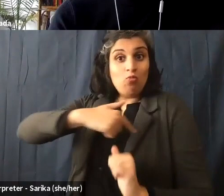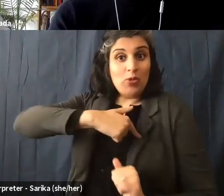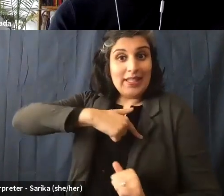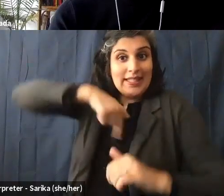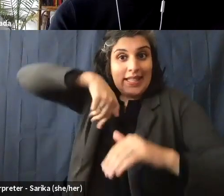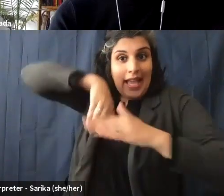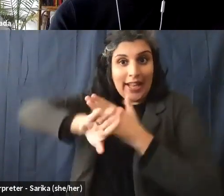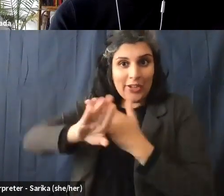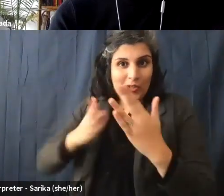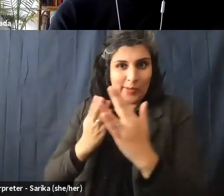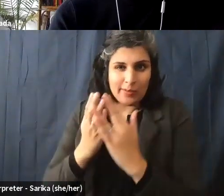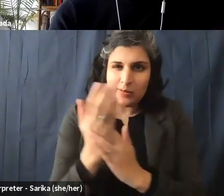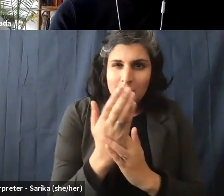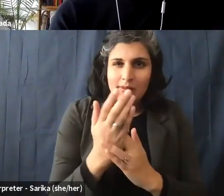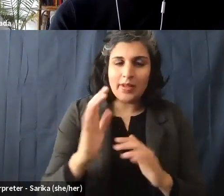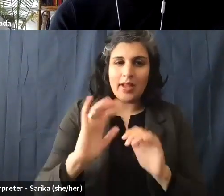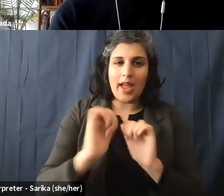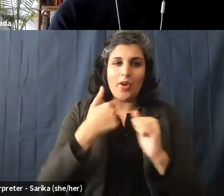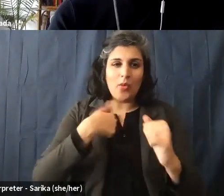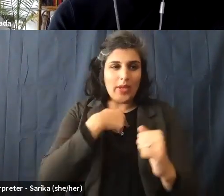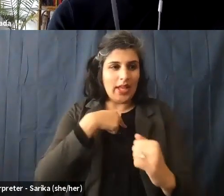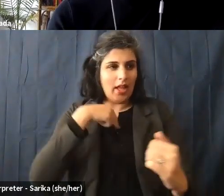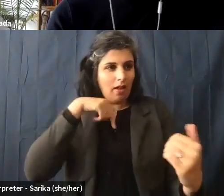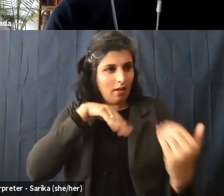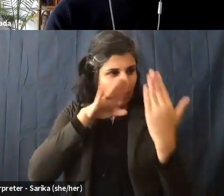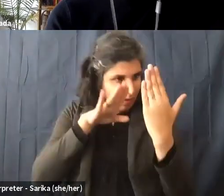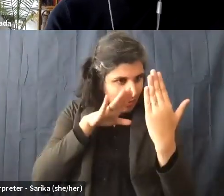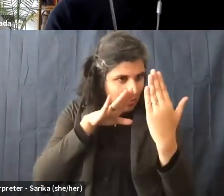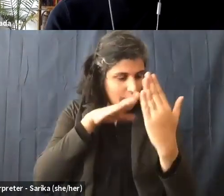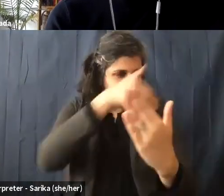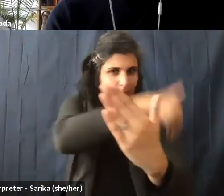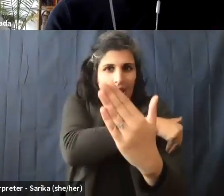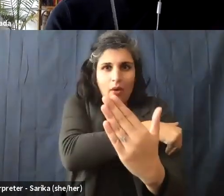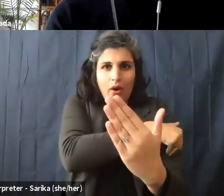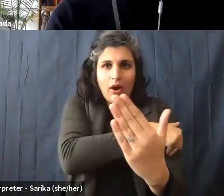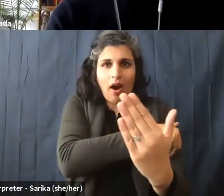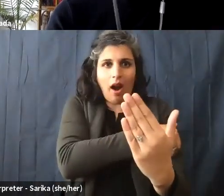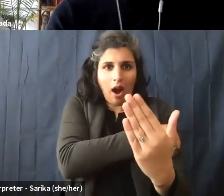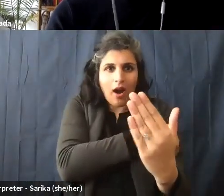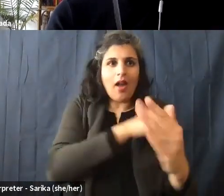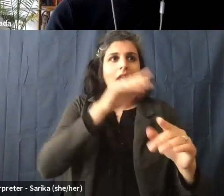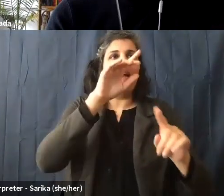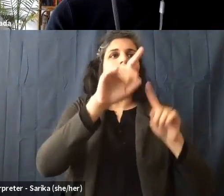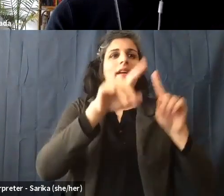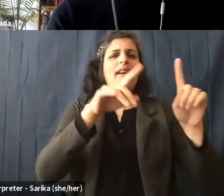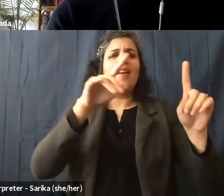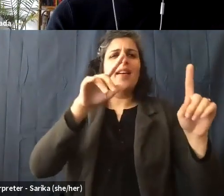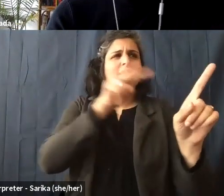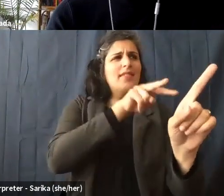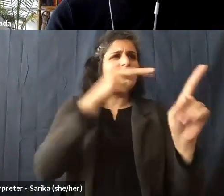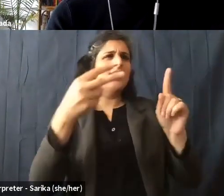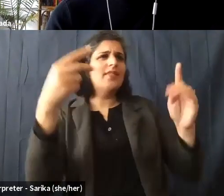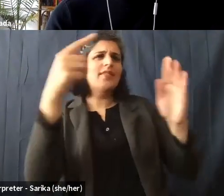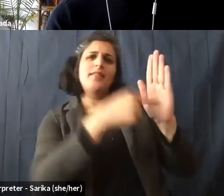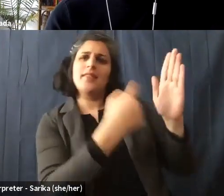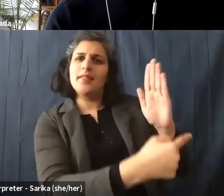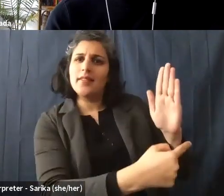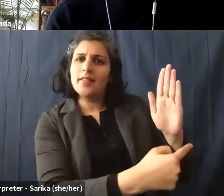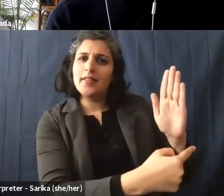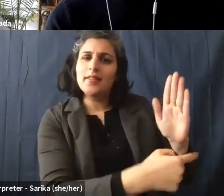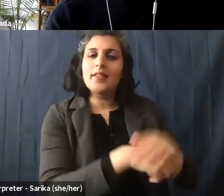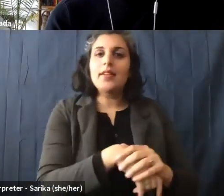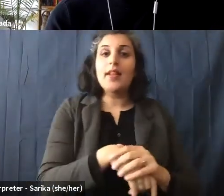this power and, and question it, this, you know, power, this history of settler colonialism. And lastly, the